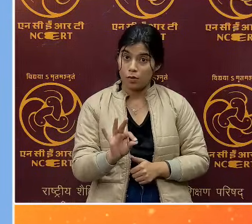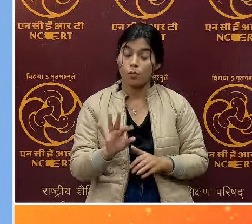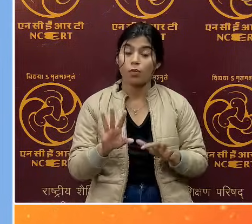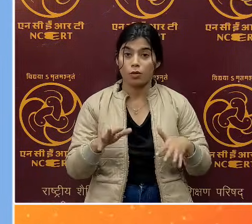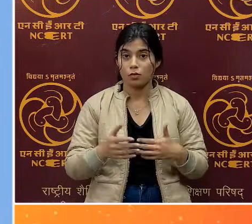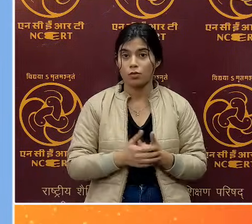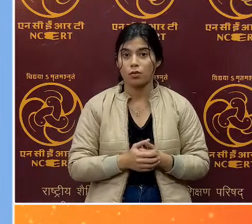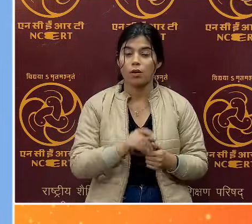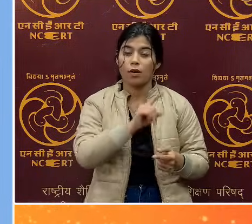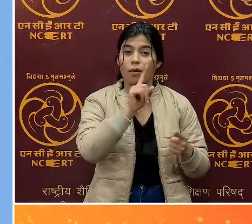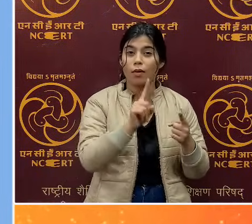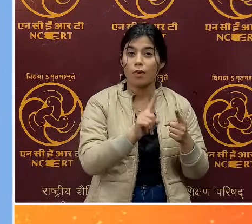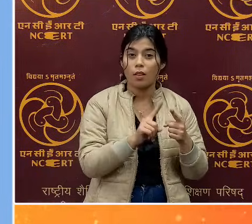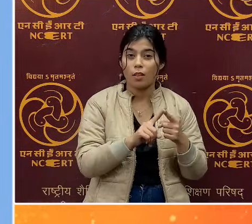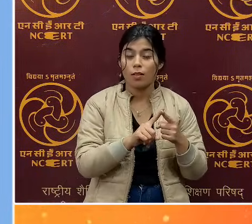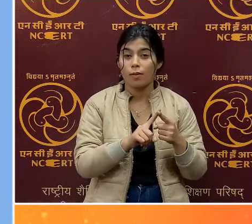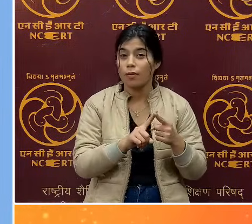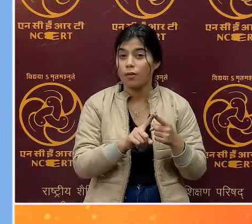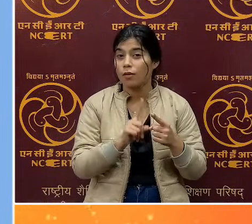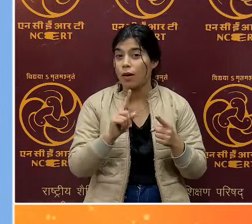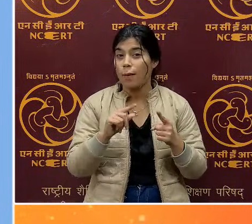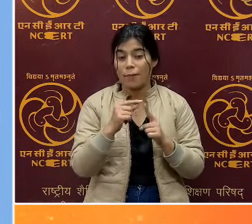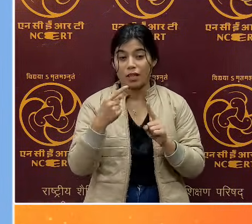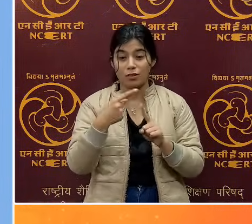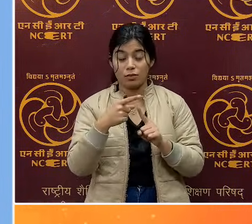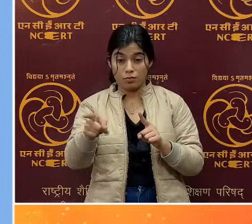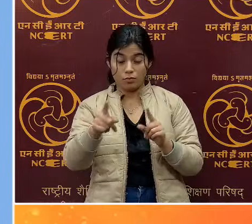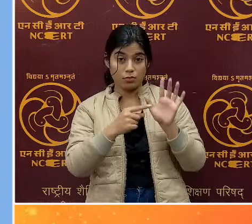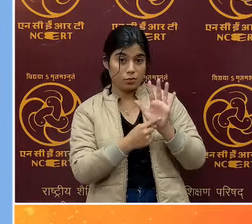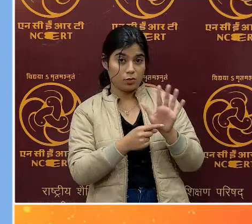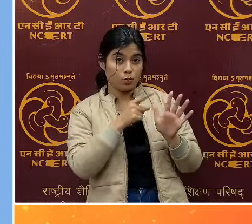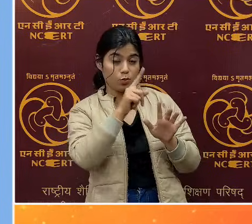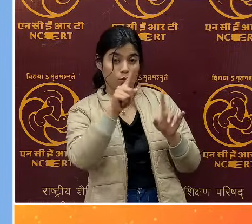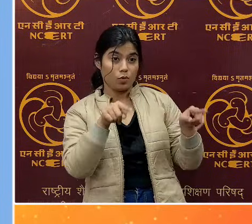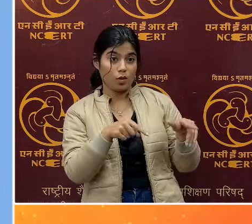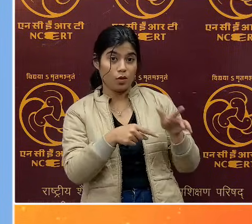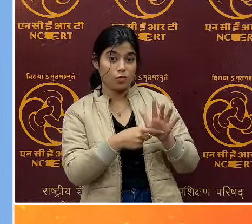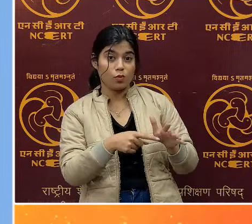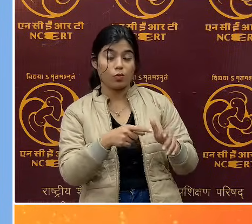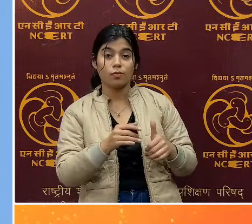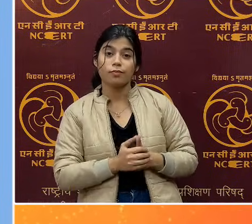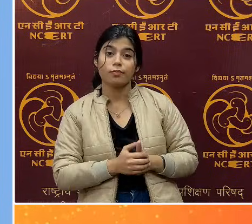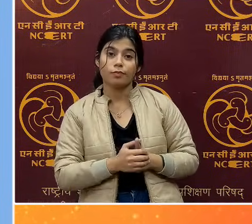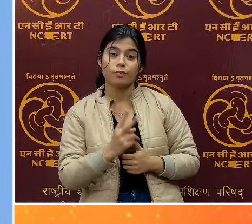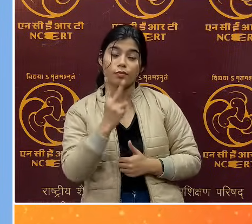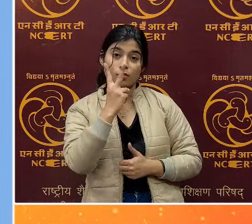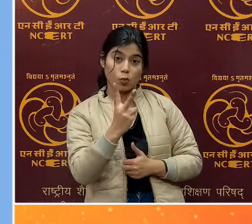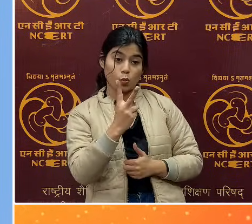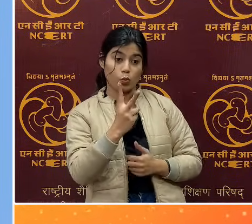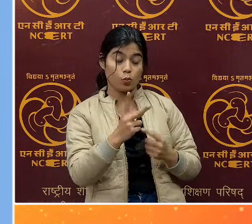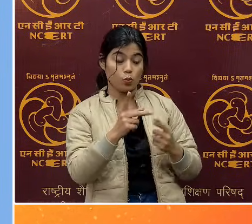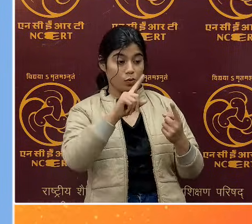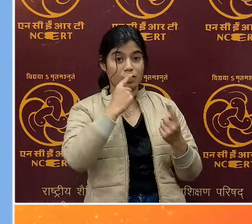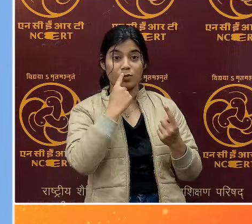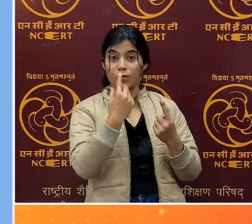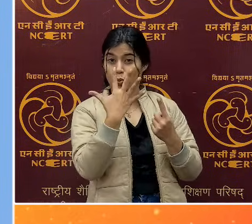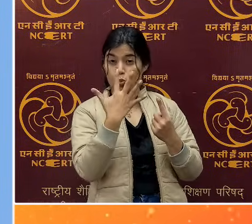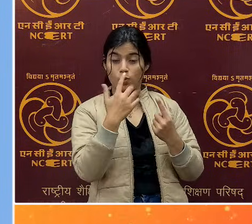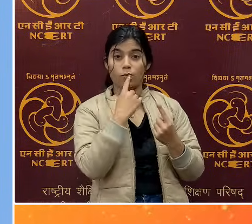also. One is periscope. So this is how it looks like, periscope. So it has two mirrors placed in it.